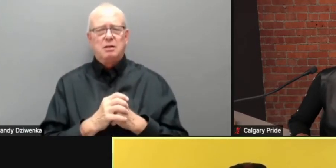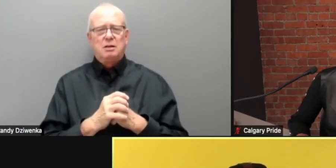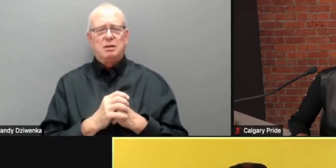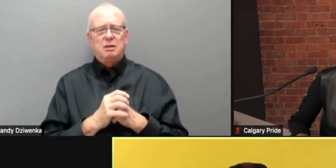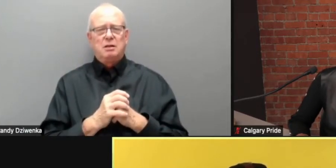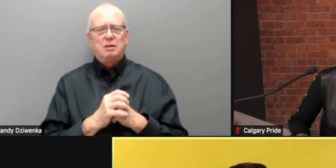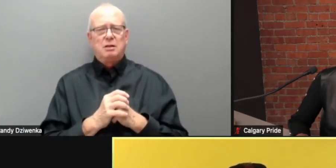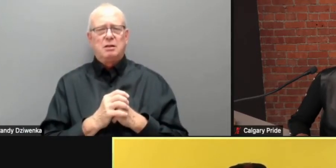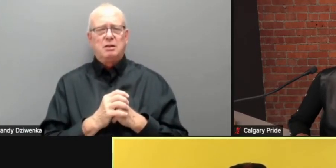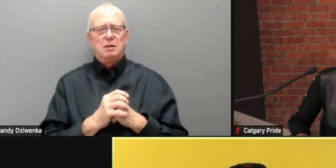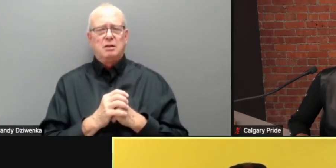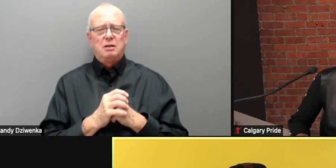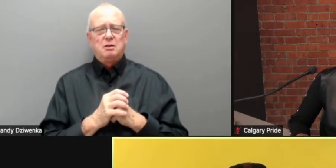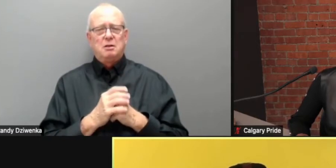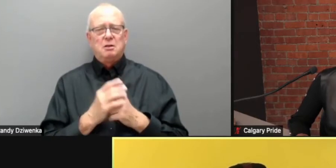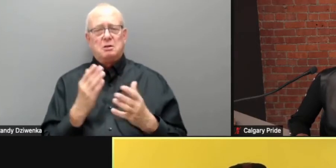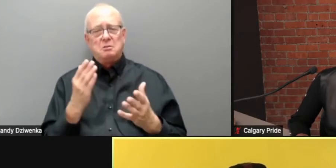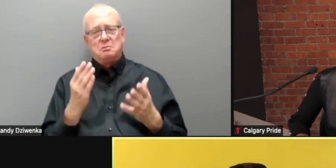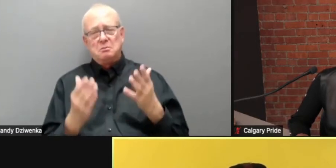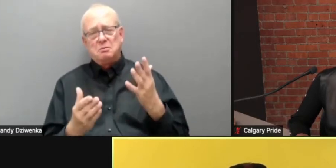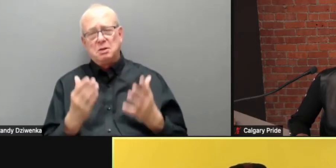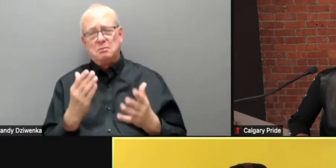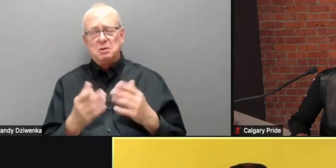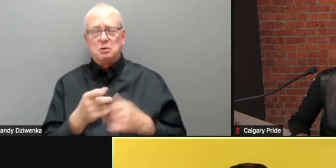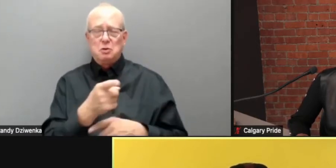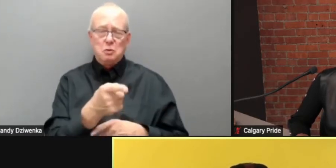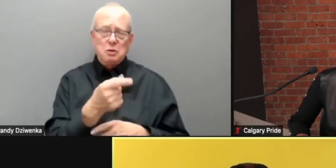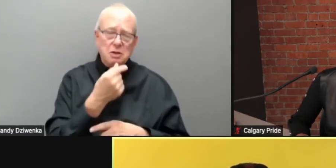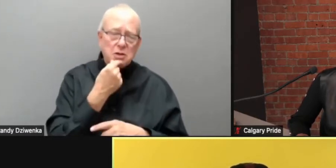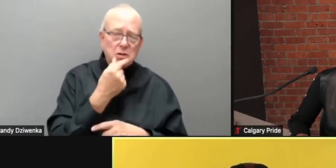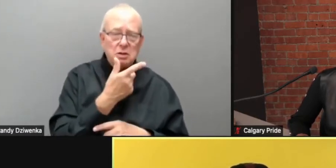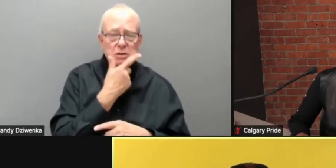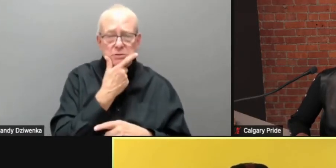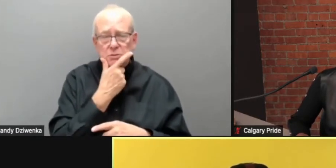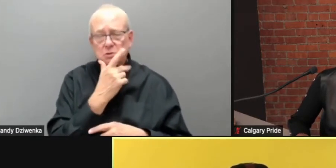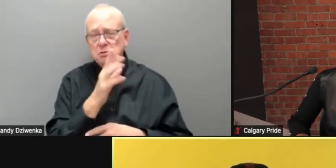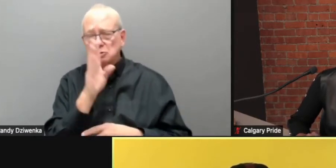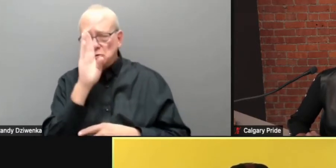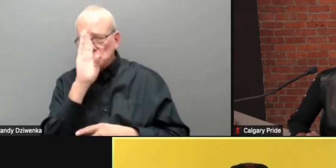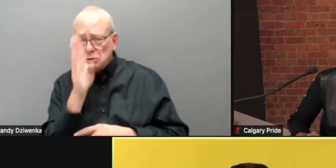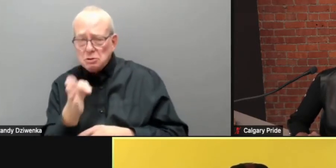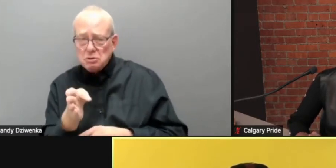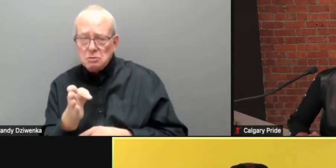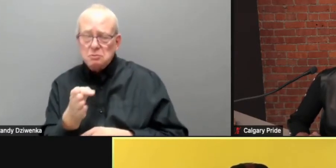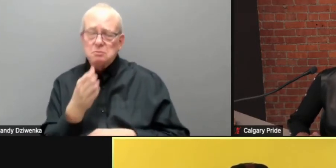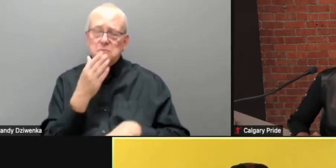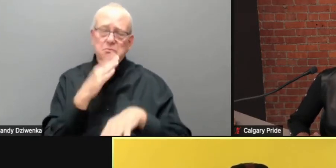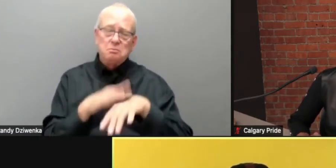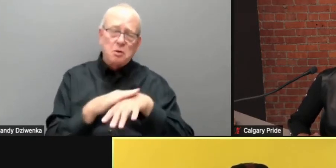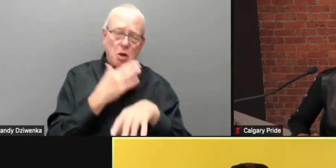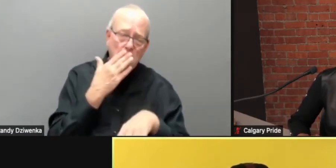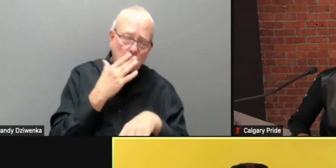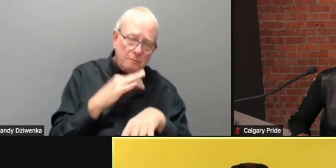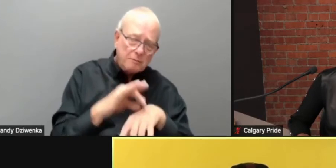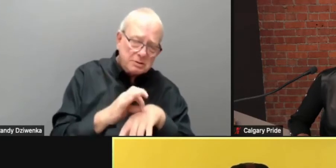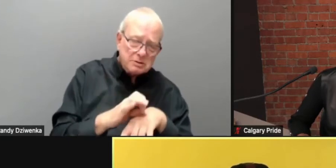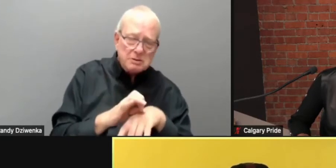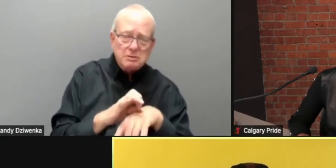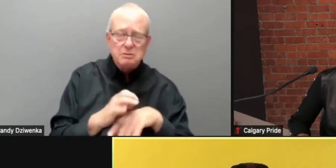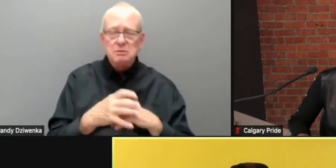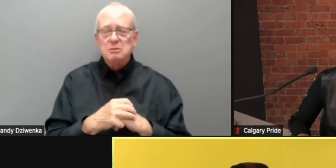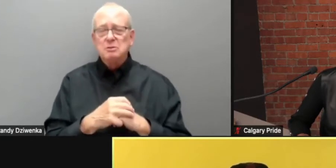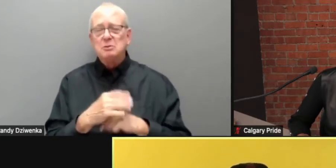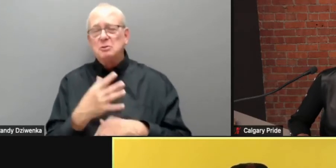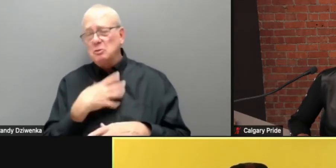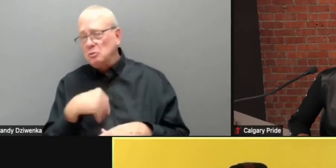of different sexual background, you may be of whatever different diversities you want to